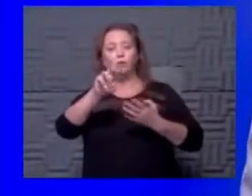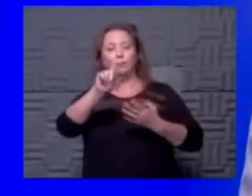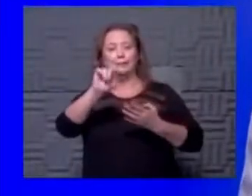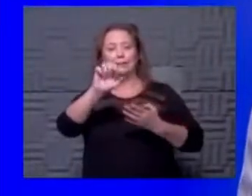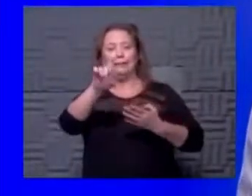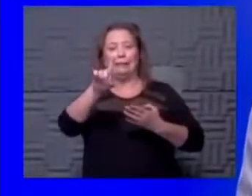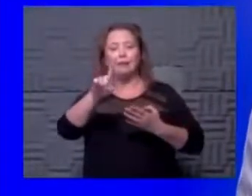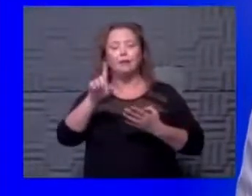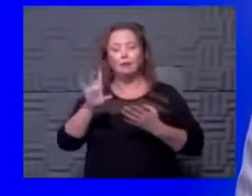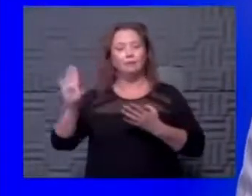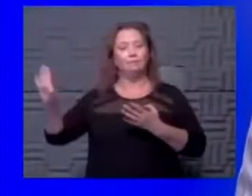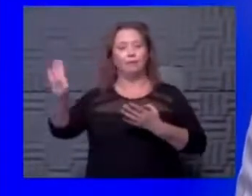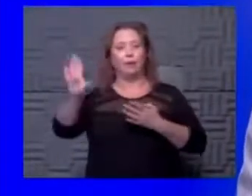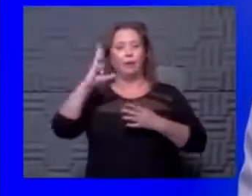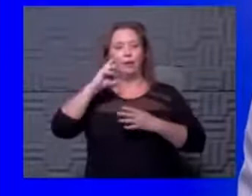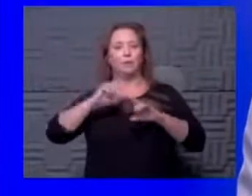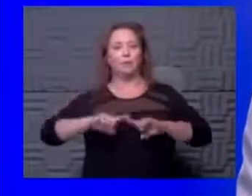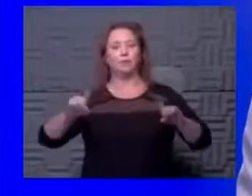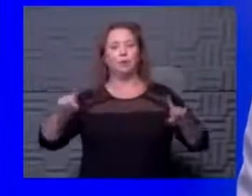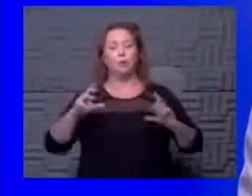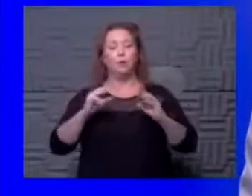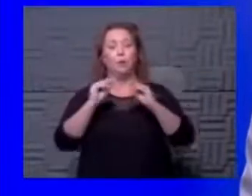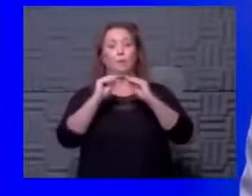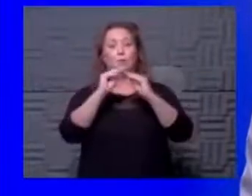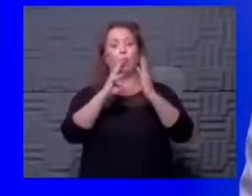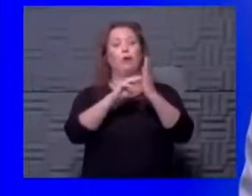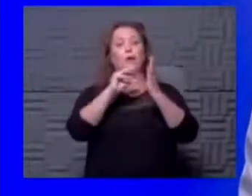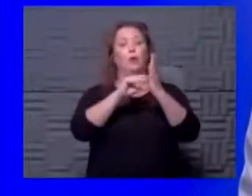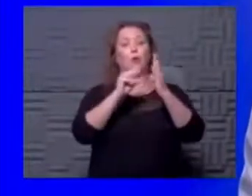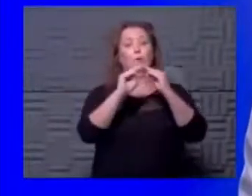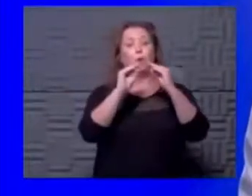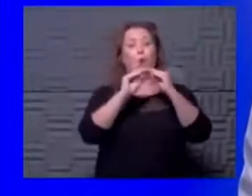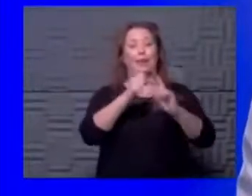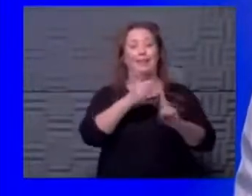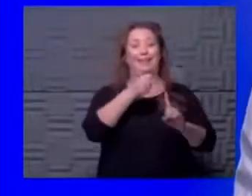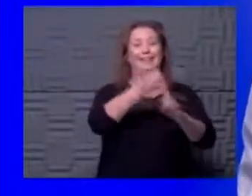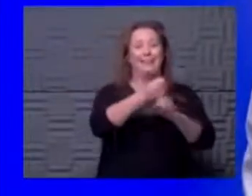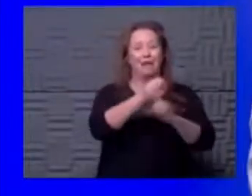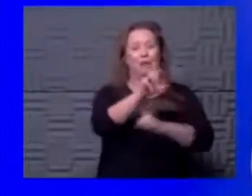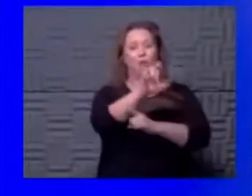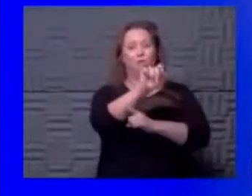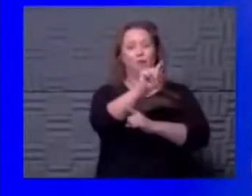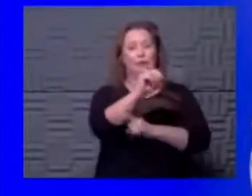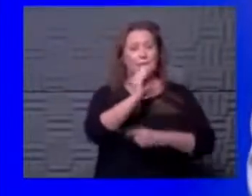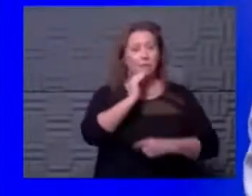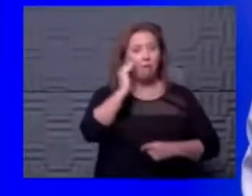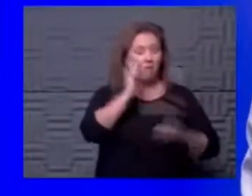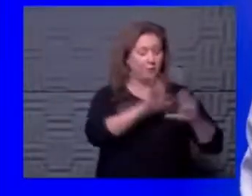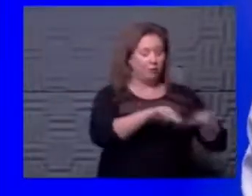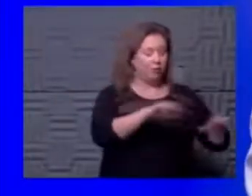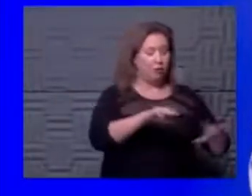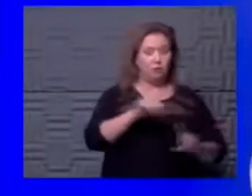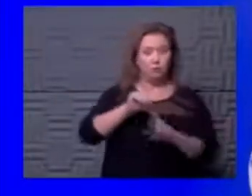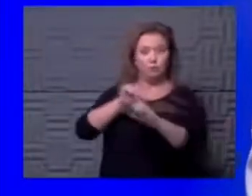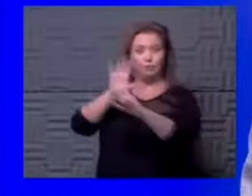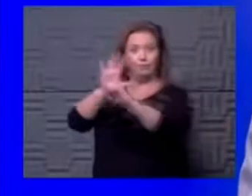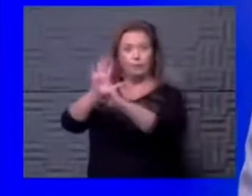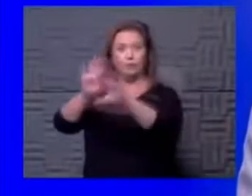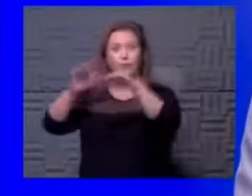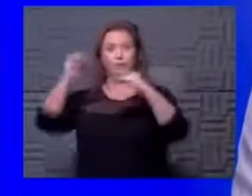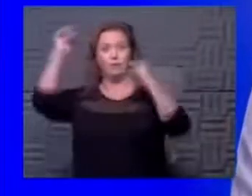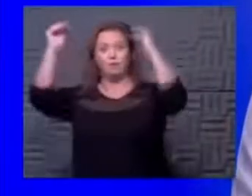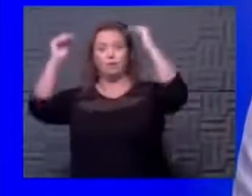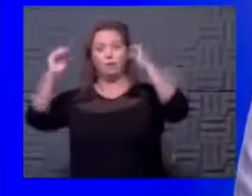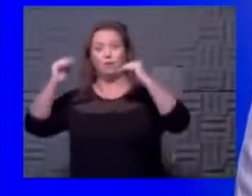better information about that. We're understanding more about the attack rates in the household, whether it's from a child to an adult or adult to